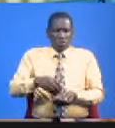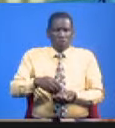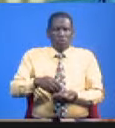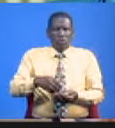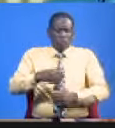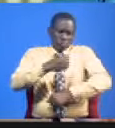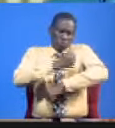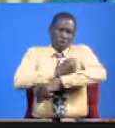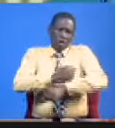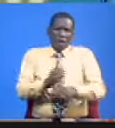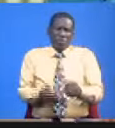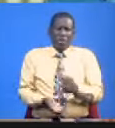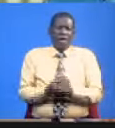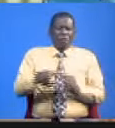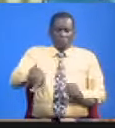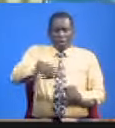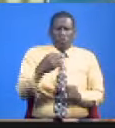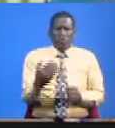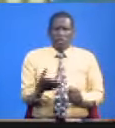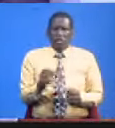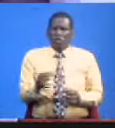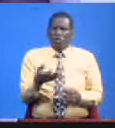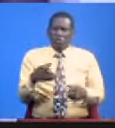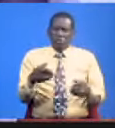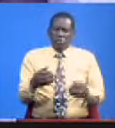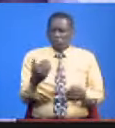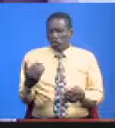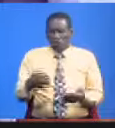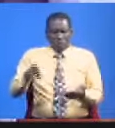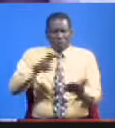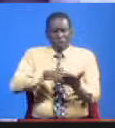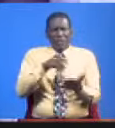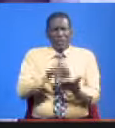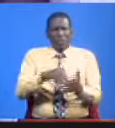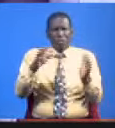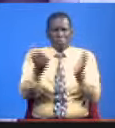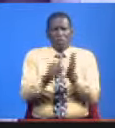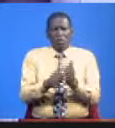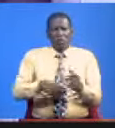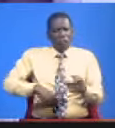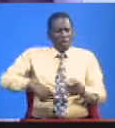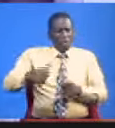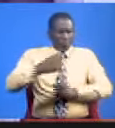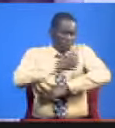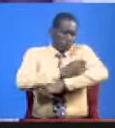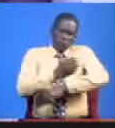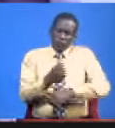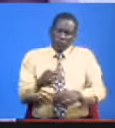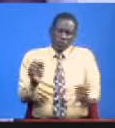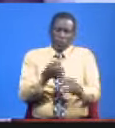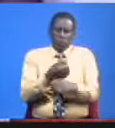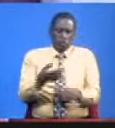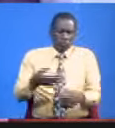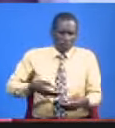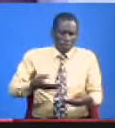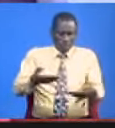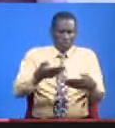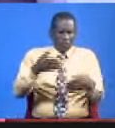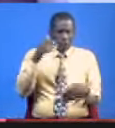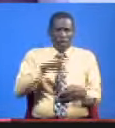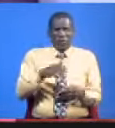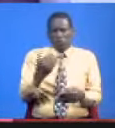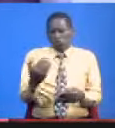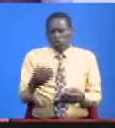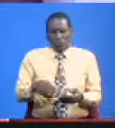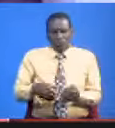watoto wetu. Kwa sababu hiyo watu tena ukisema warudie ni shida. So atusaidie tumelipa fees. Fees haiwezi rudi. Hawa watoto watasaidika haje.